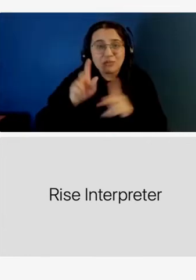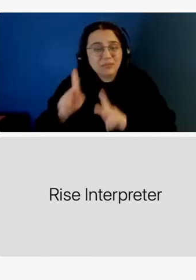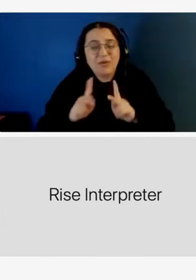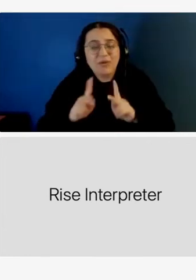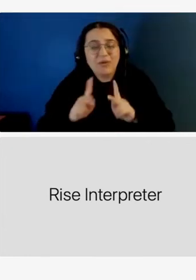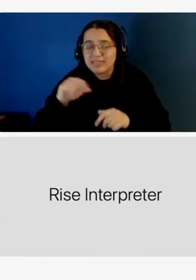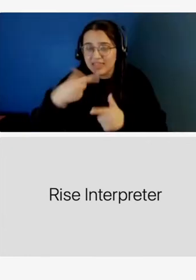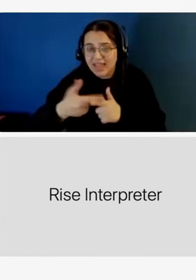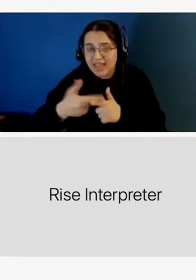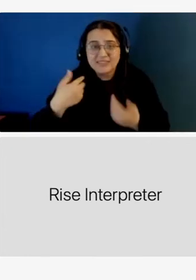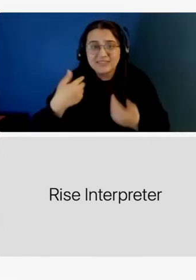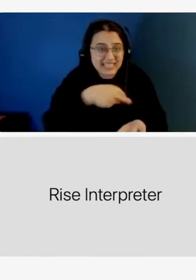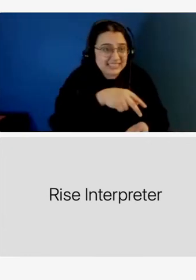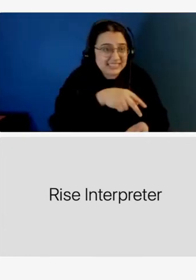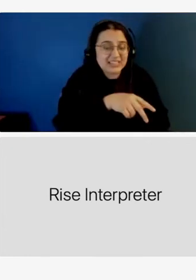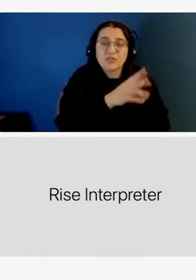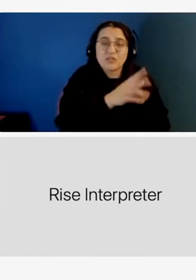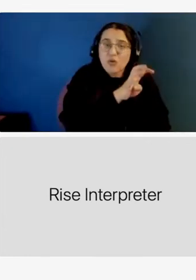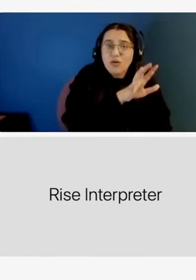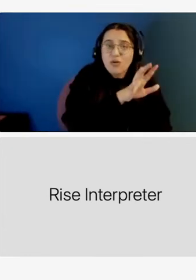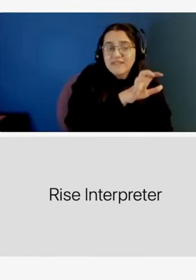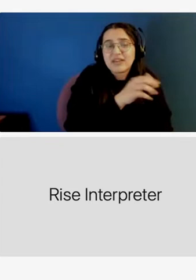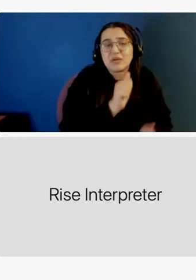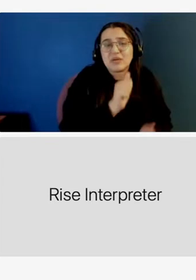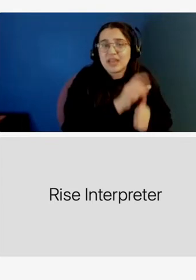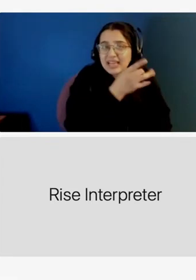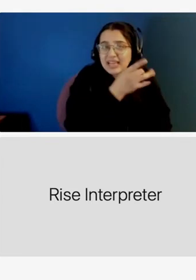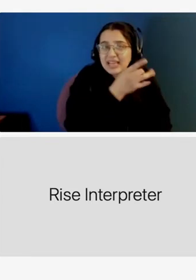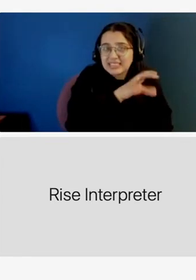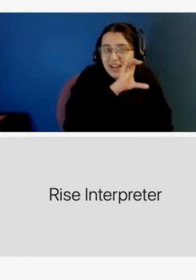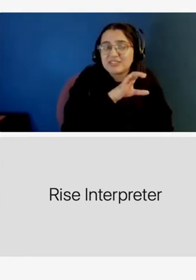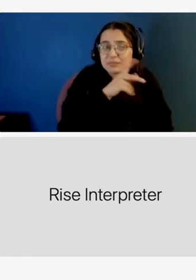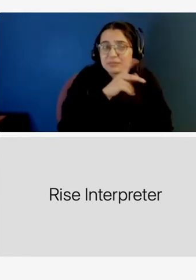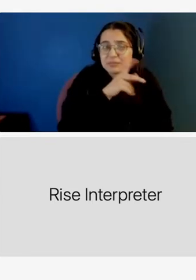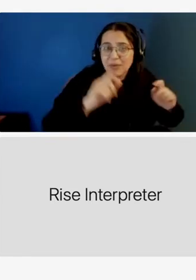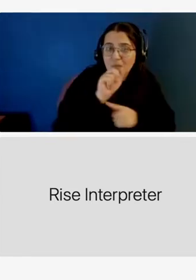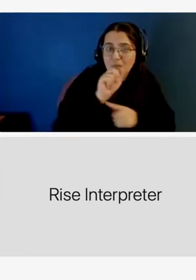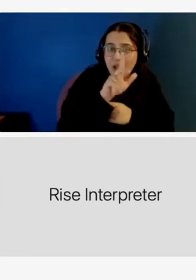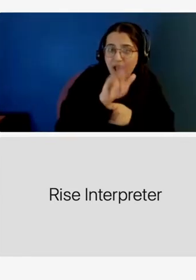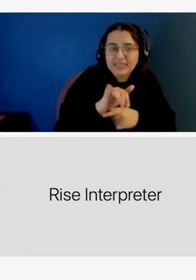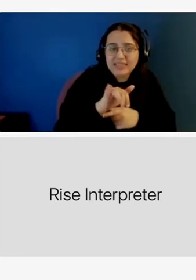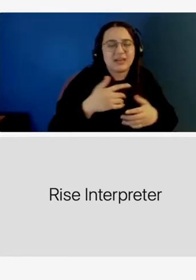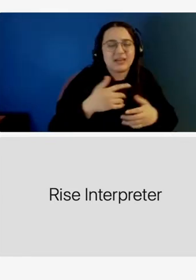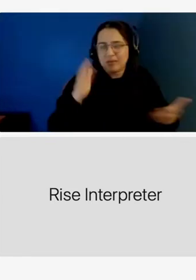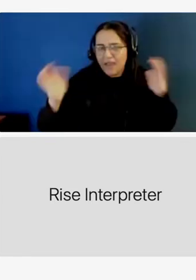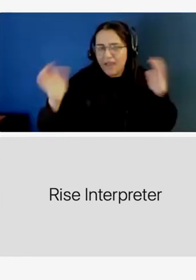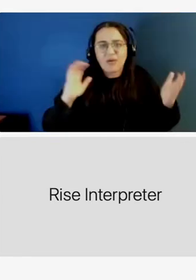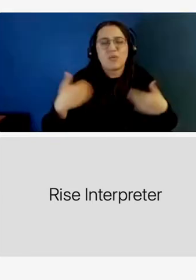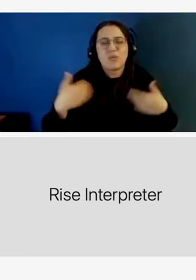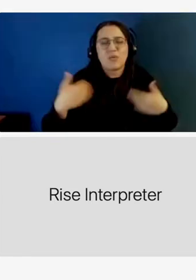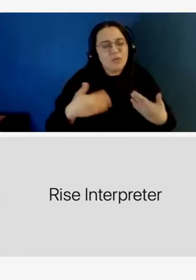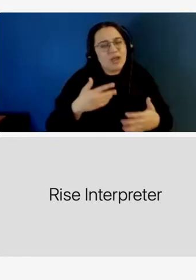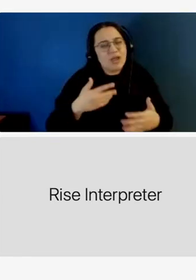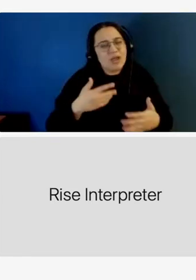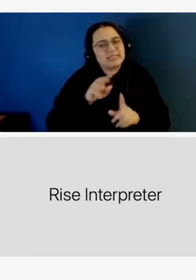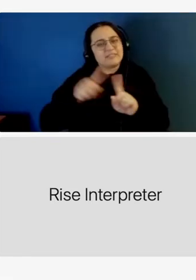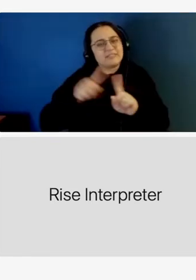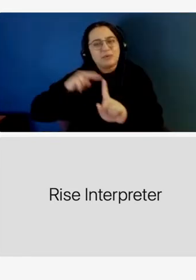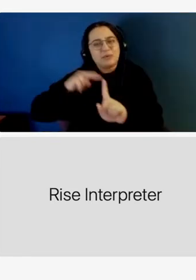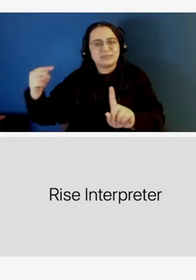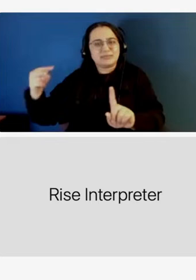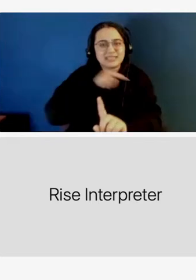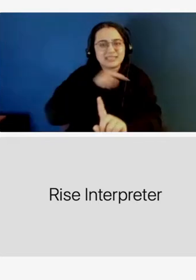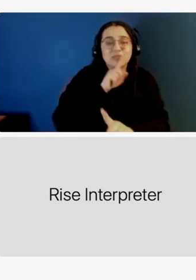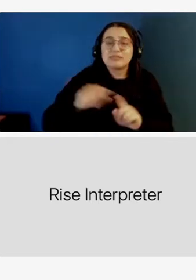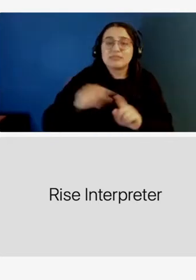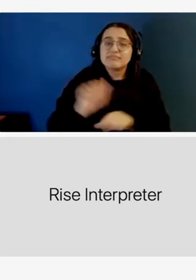1,800 people, it really just adds up and puts it into perspective. But again, in closing, it's the collective effort that everyone on